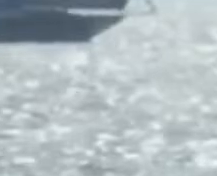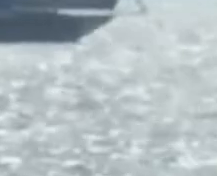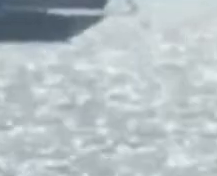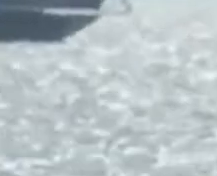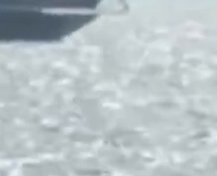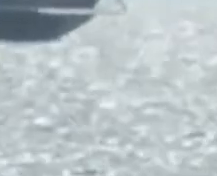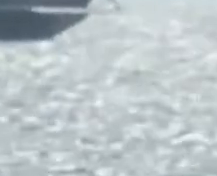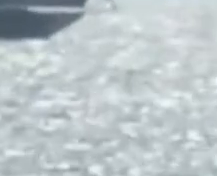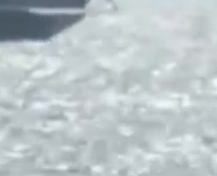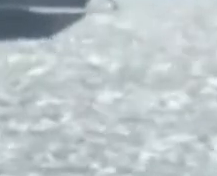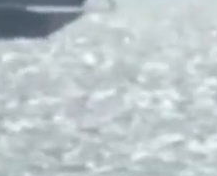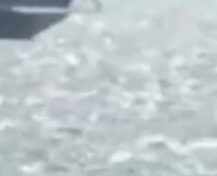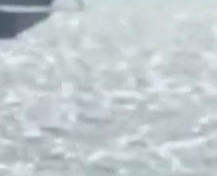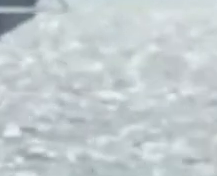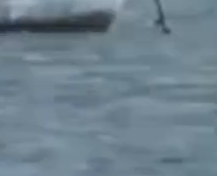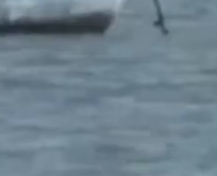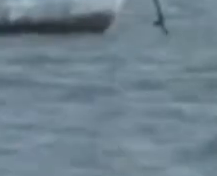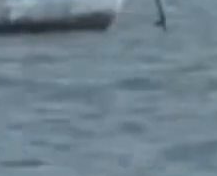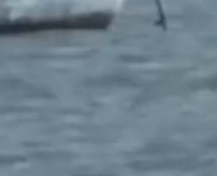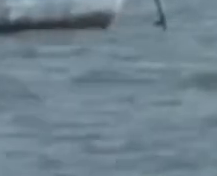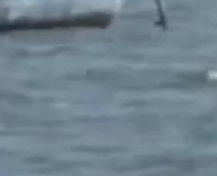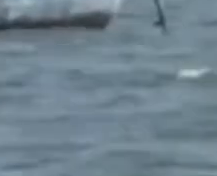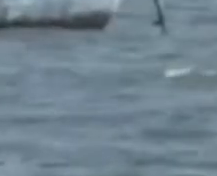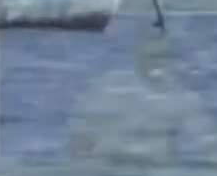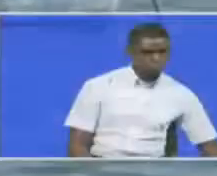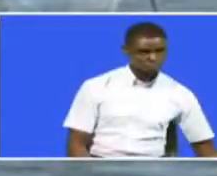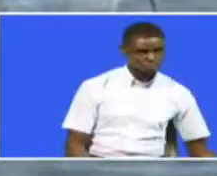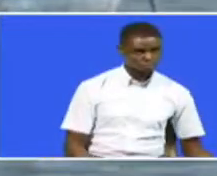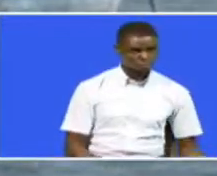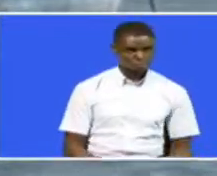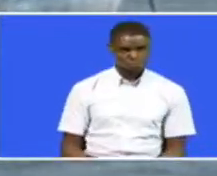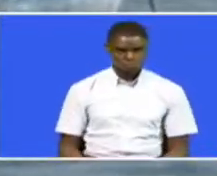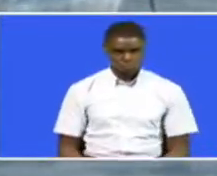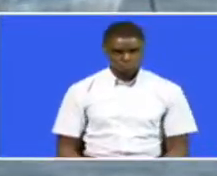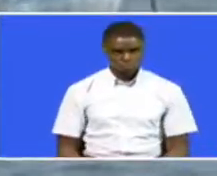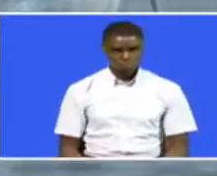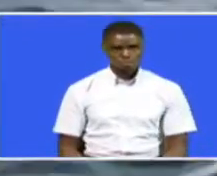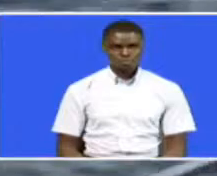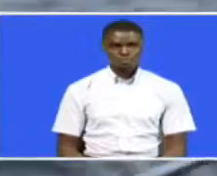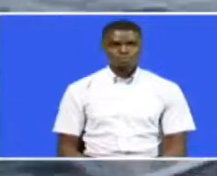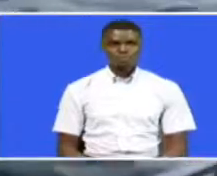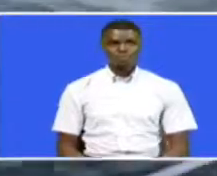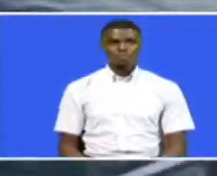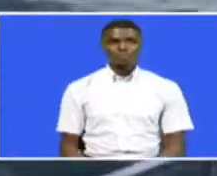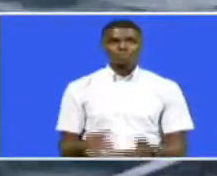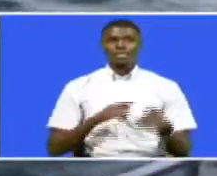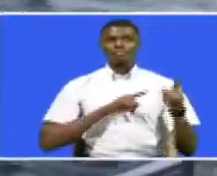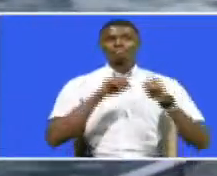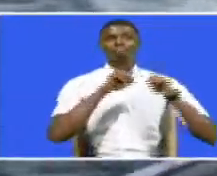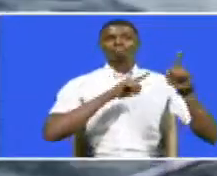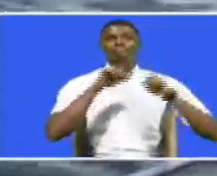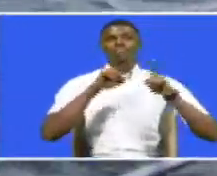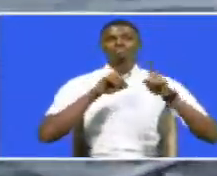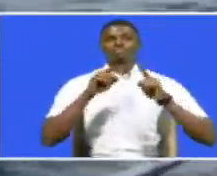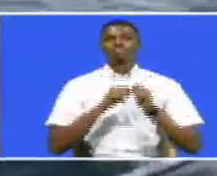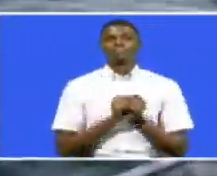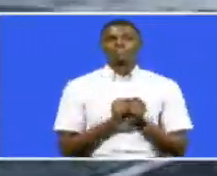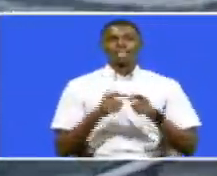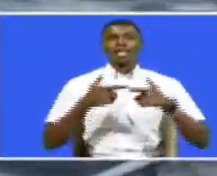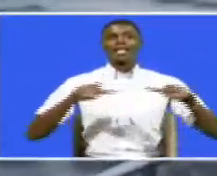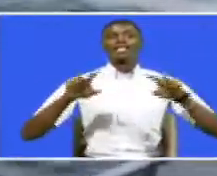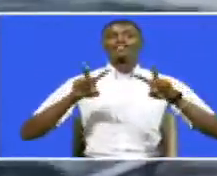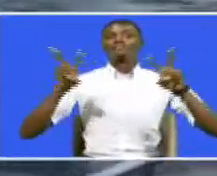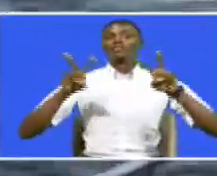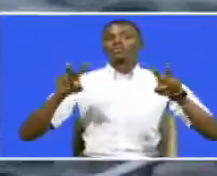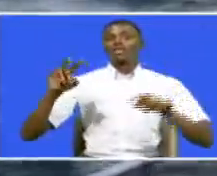riparian counties that have a share of the Lake Victoria Maritime Transport. Lake Victoria